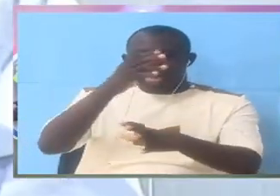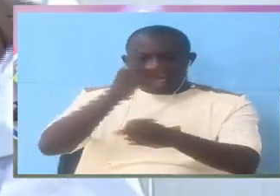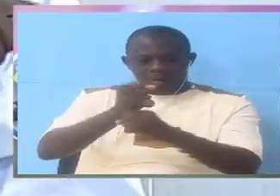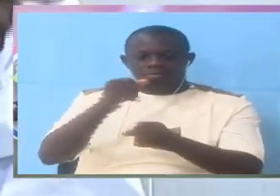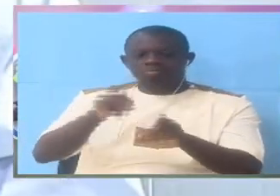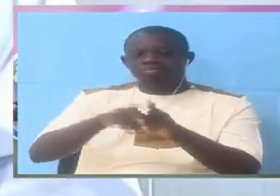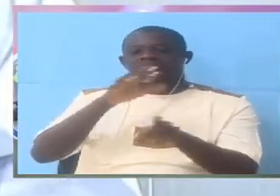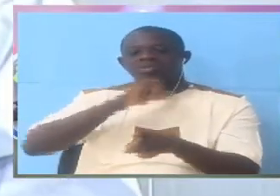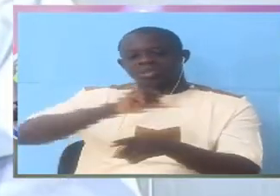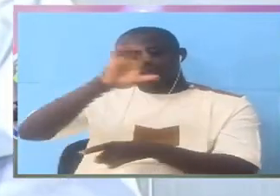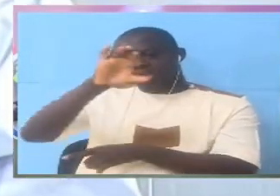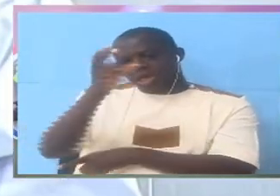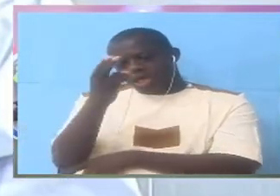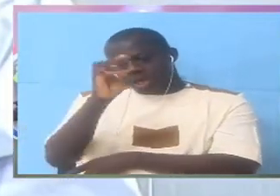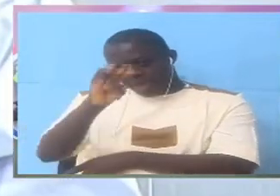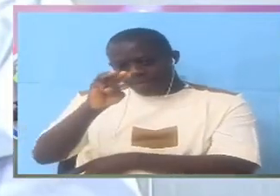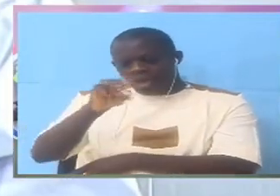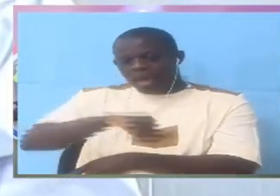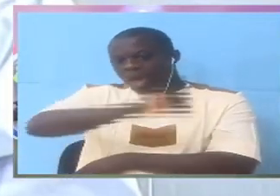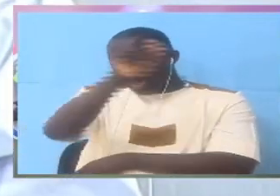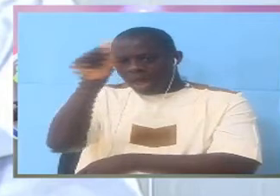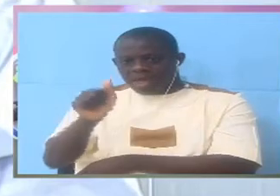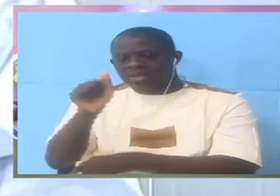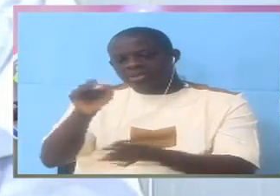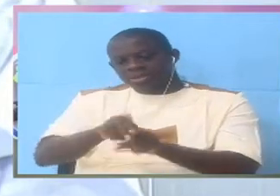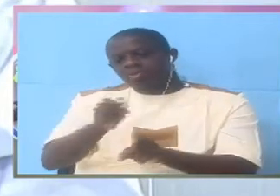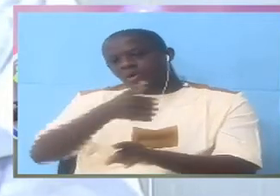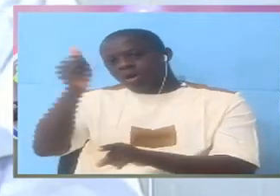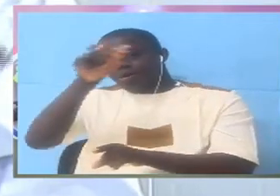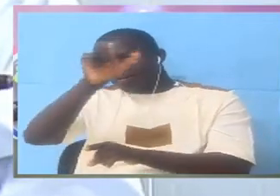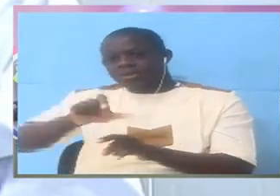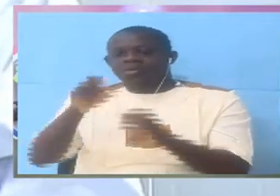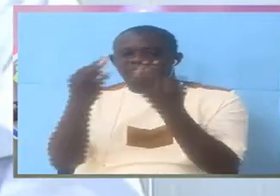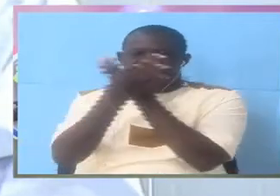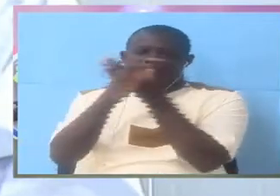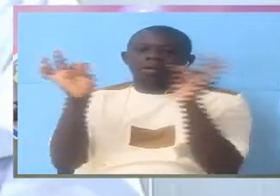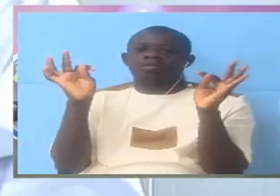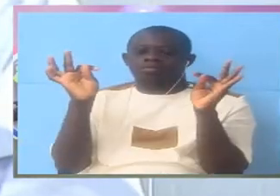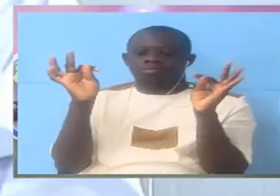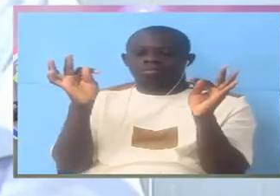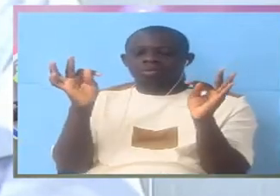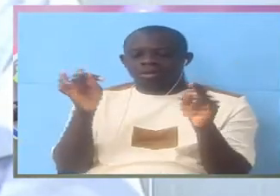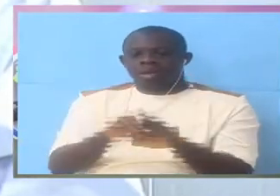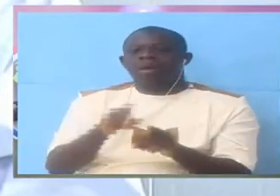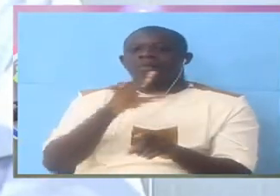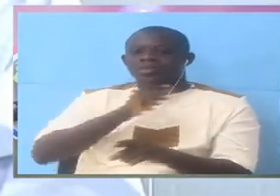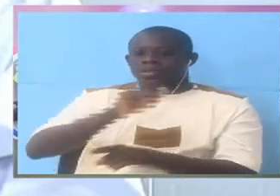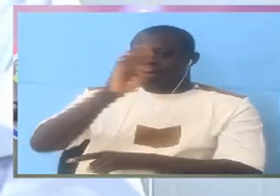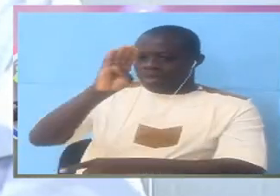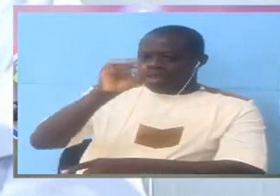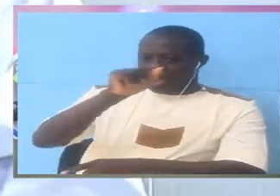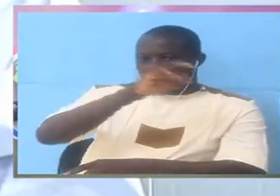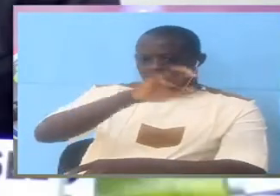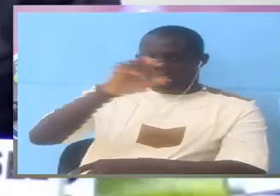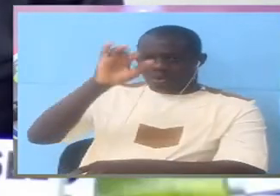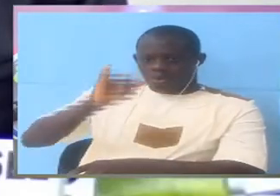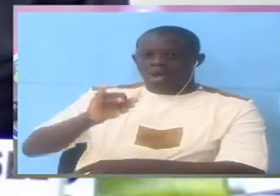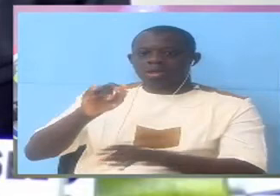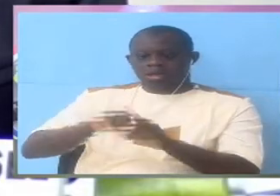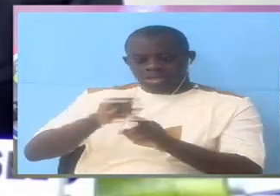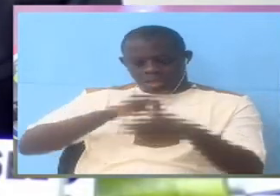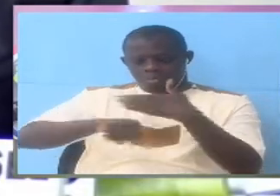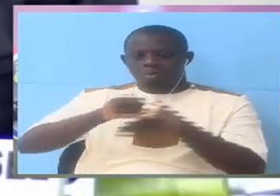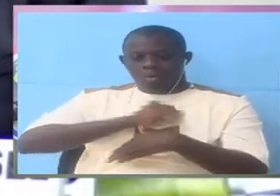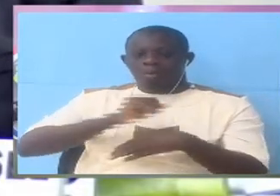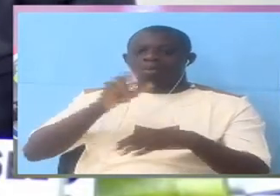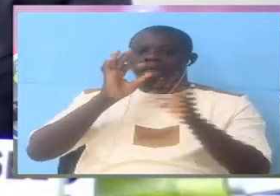the president, he told me. Who spoke to the president? Mr. Barry. You see, you listened to the testimony yesterday. No, that's a